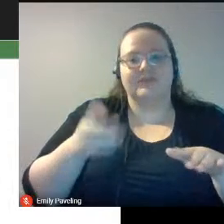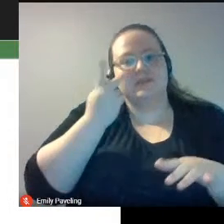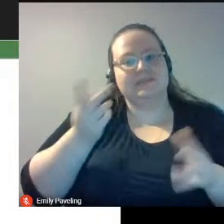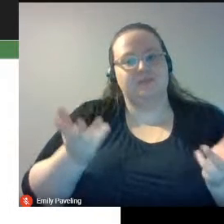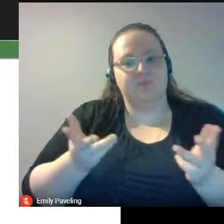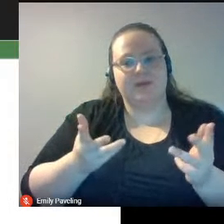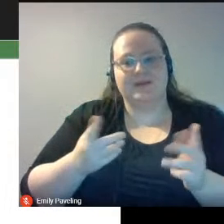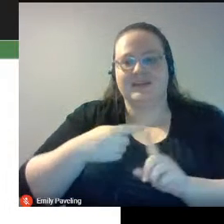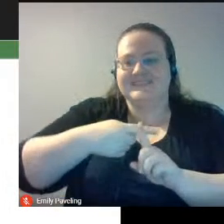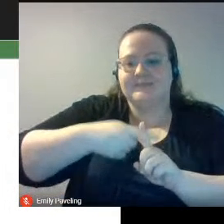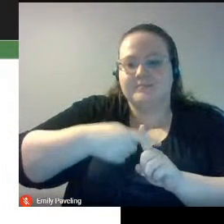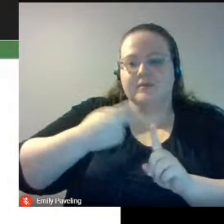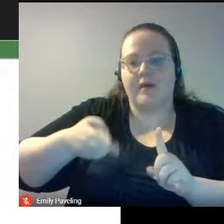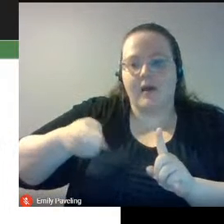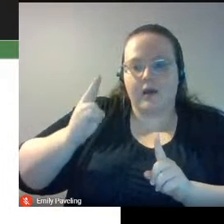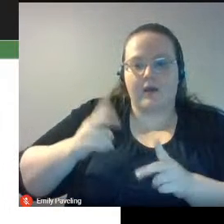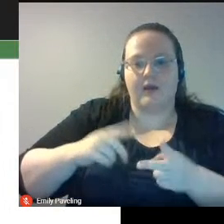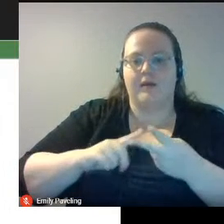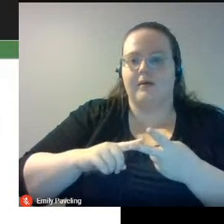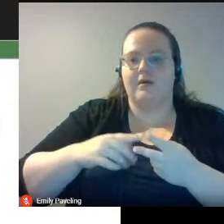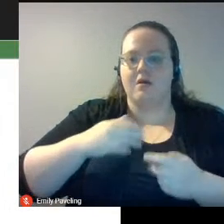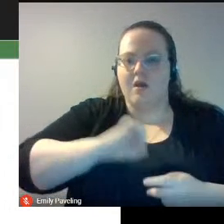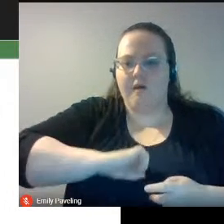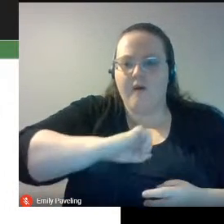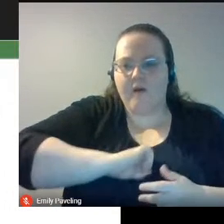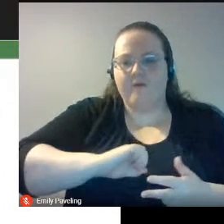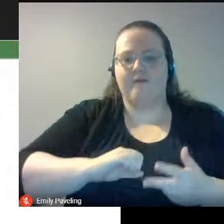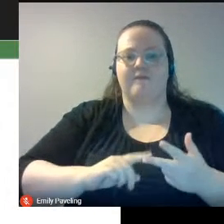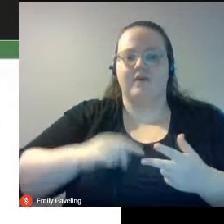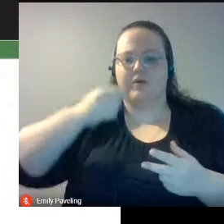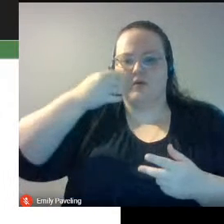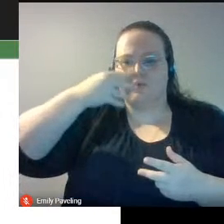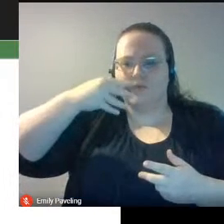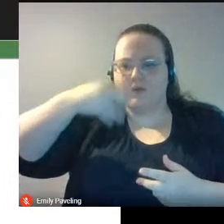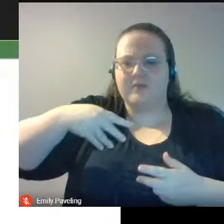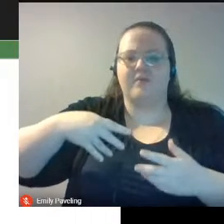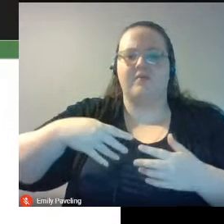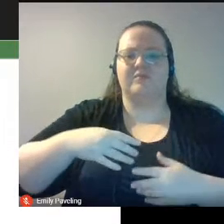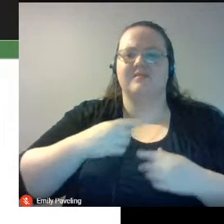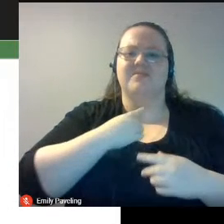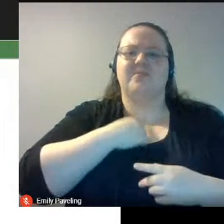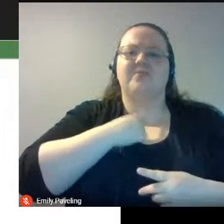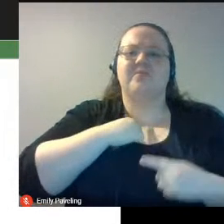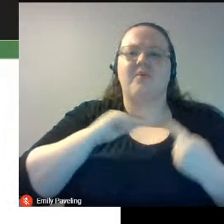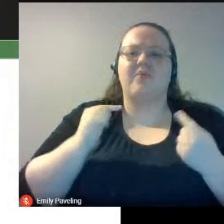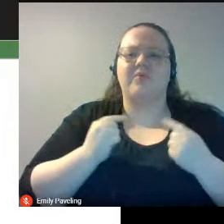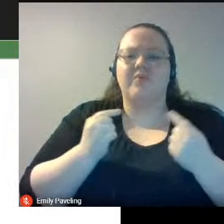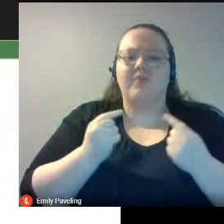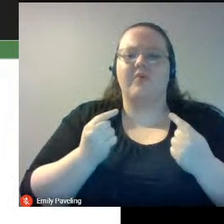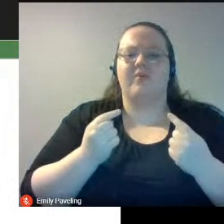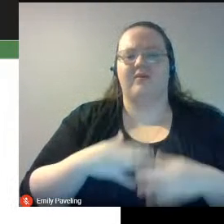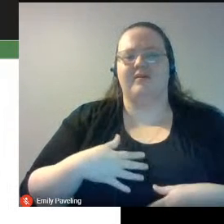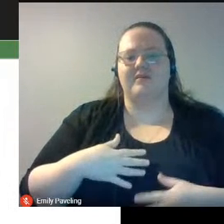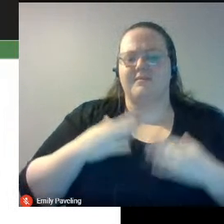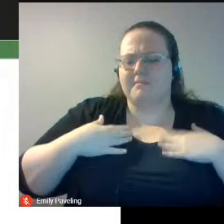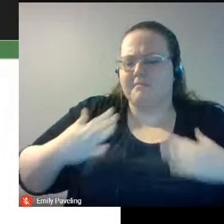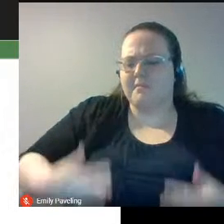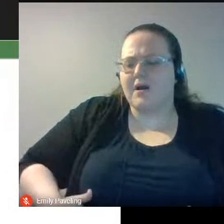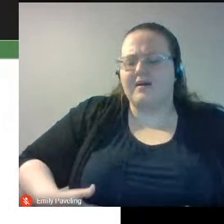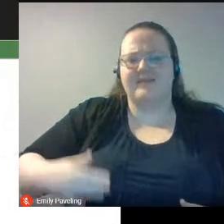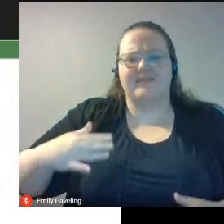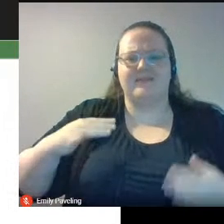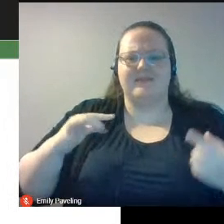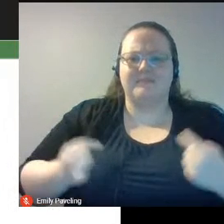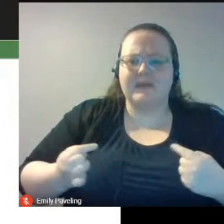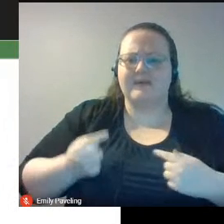fever, cough, runny nose, sore throat, headache, body ache, and diarrhea, and many children will have mild or